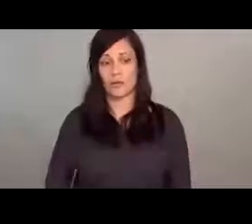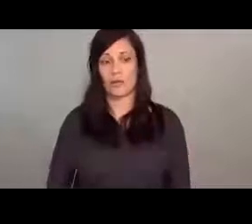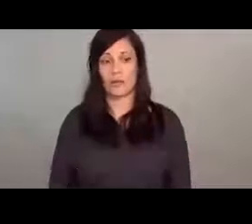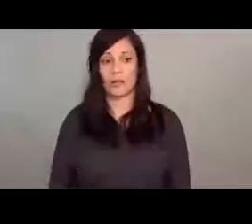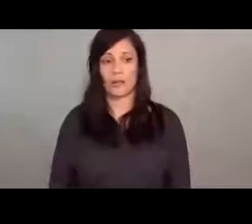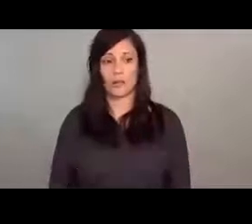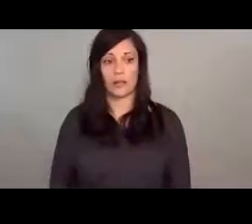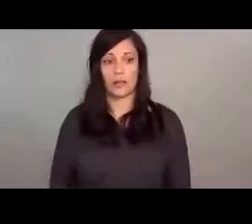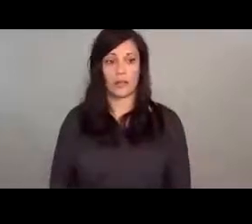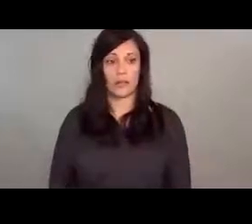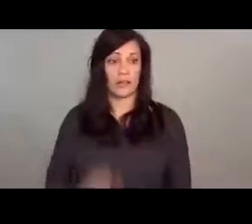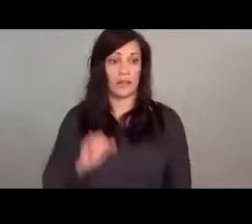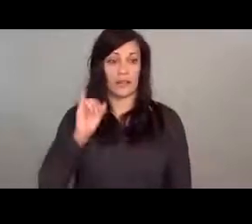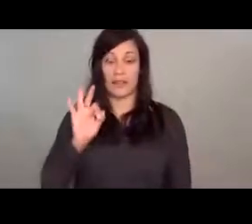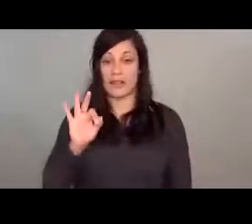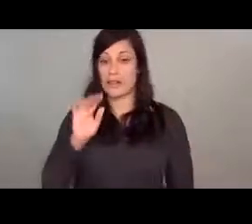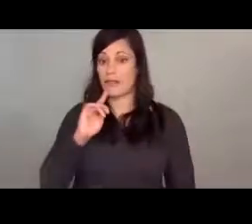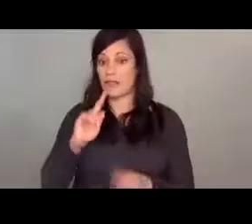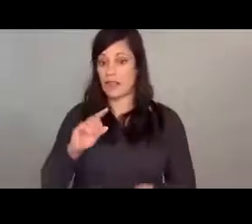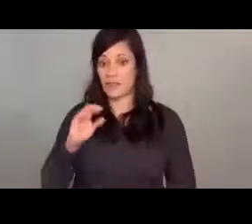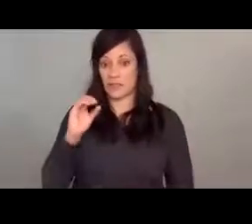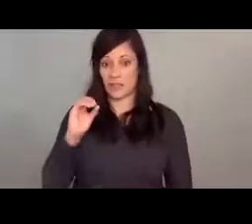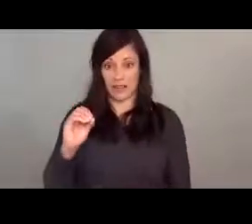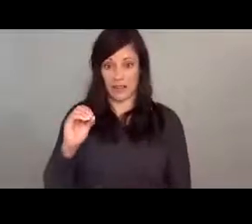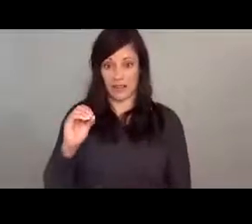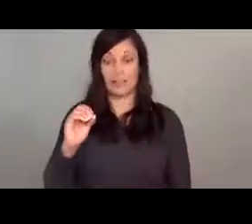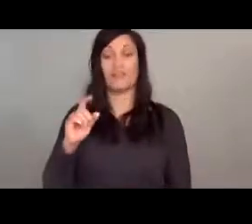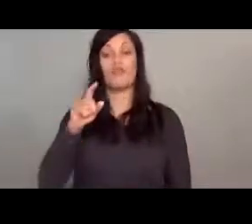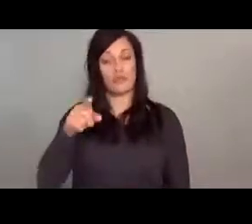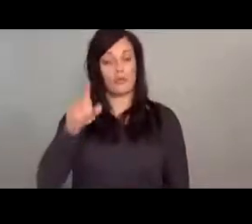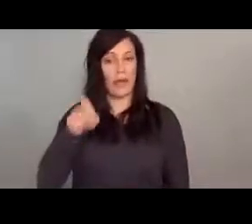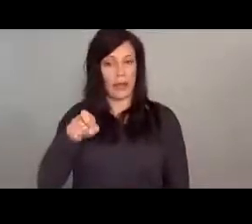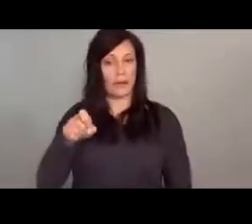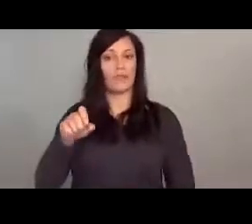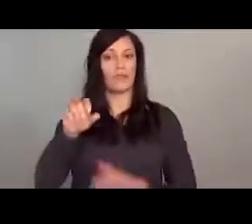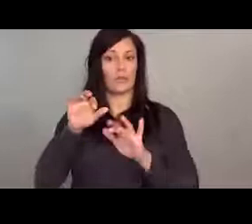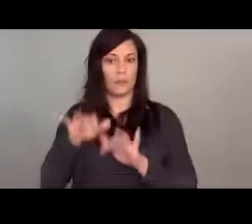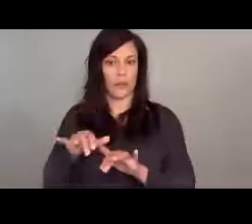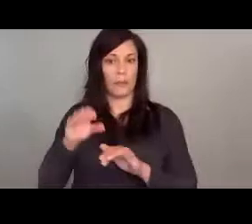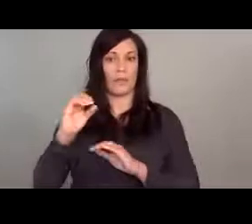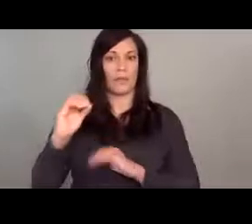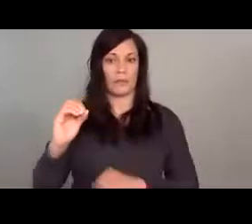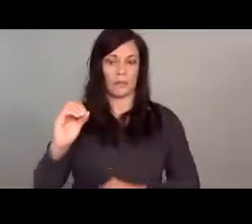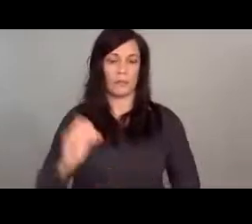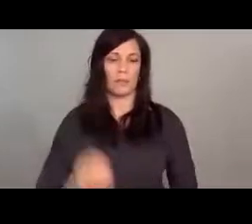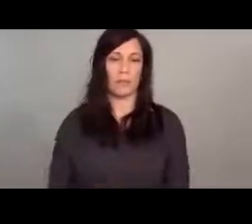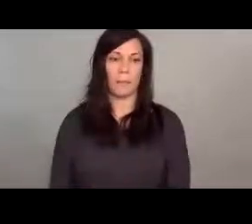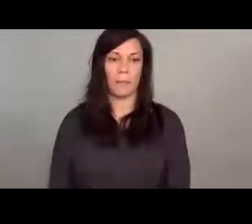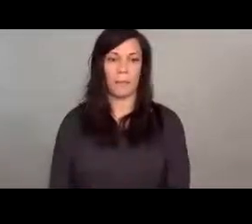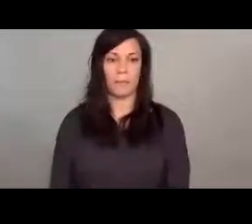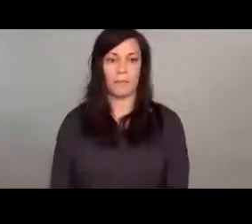If the answer is none, you do need to then put 0.